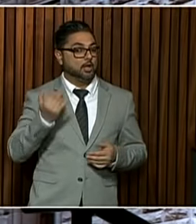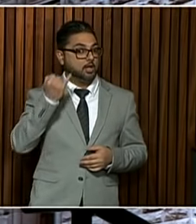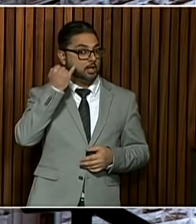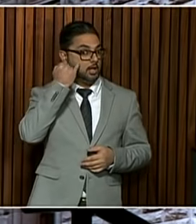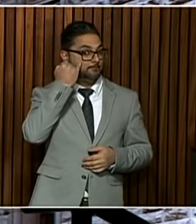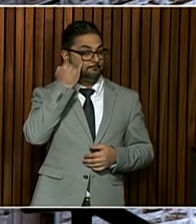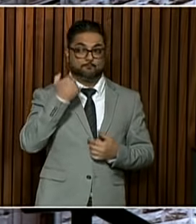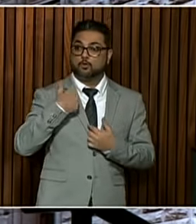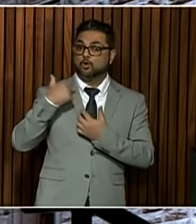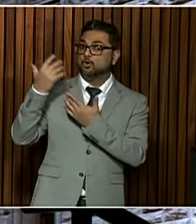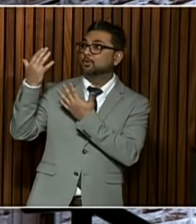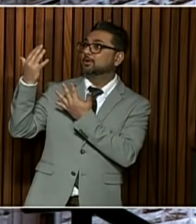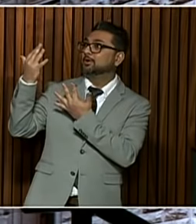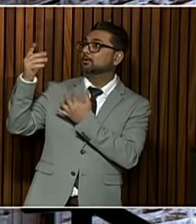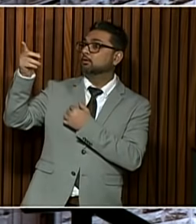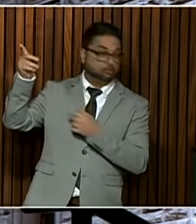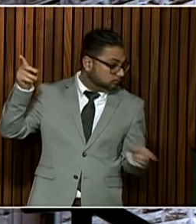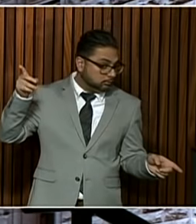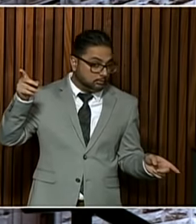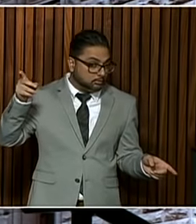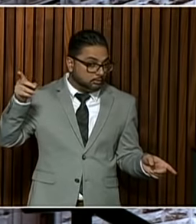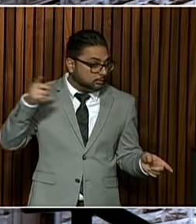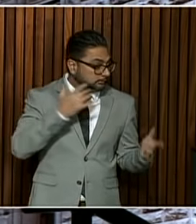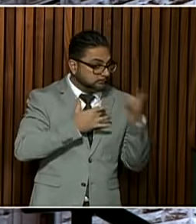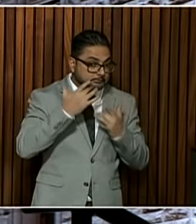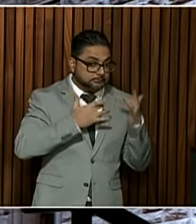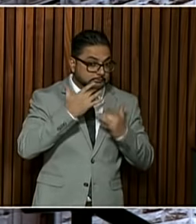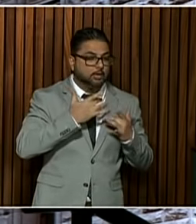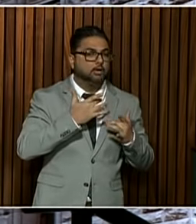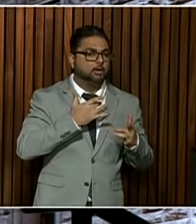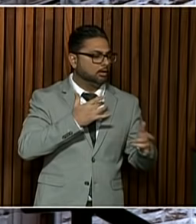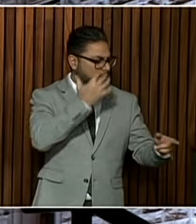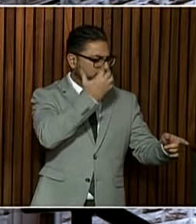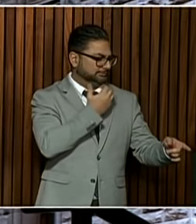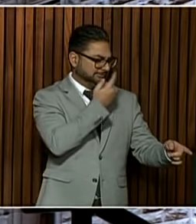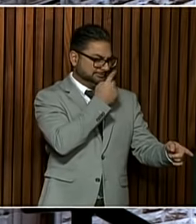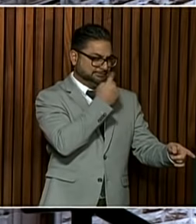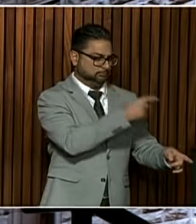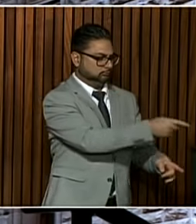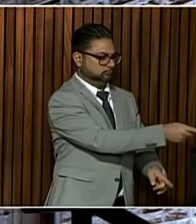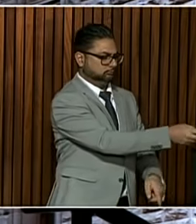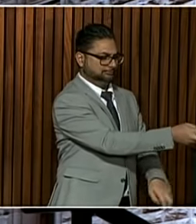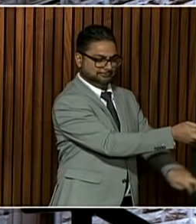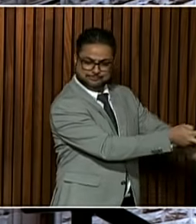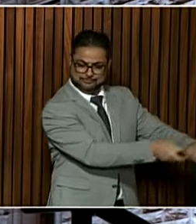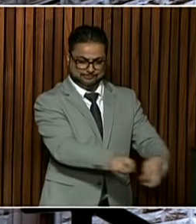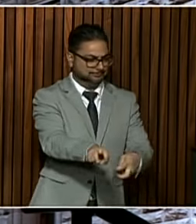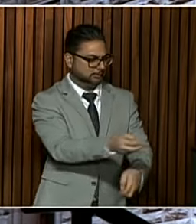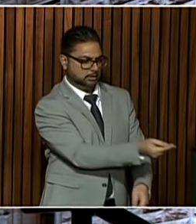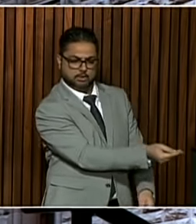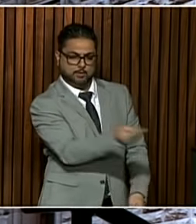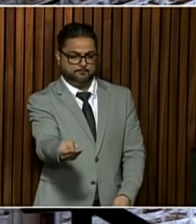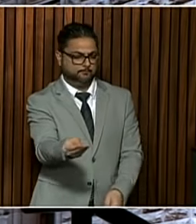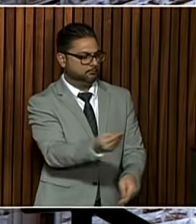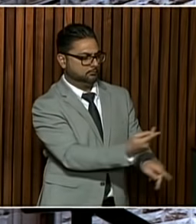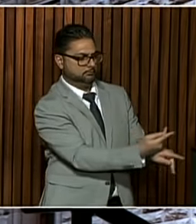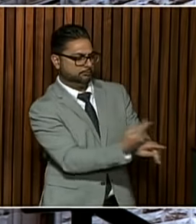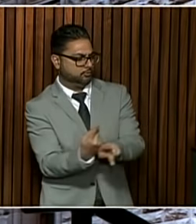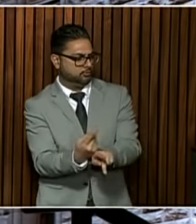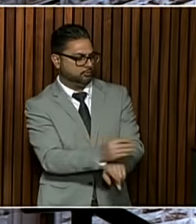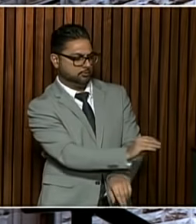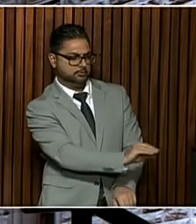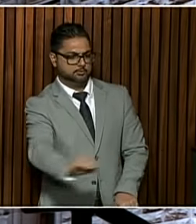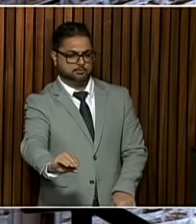would we not move that material from that place over to deal with that? Because in another few days the supply would come in, and